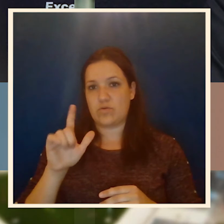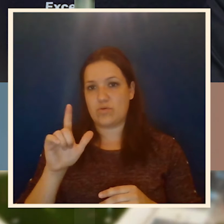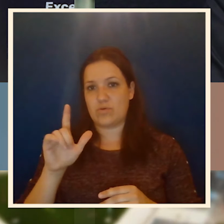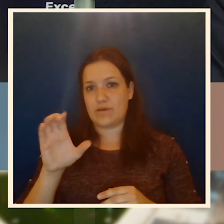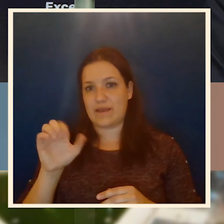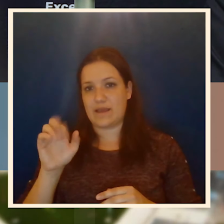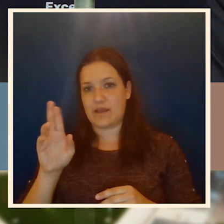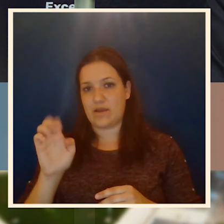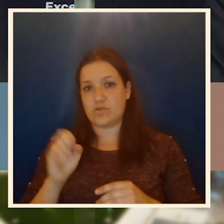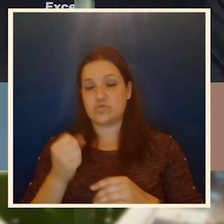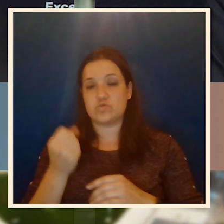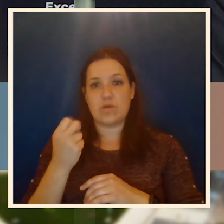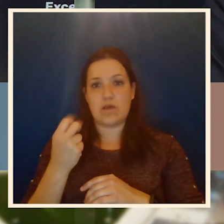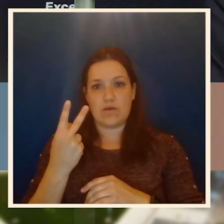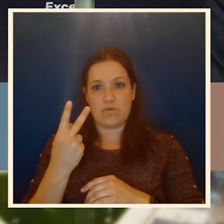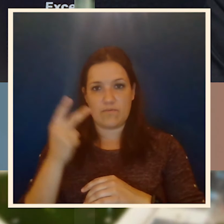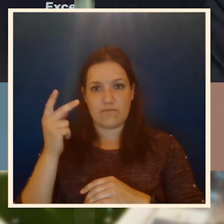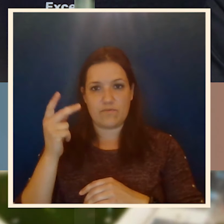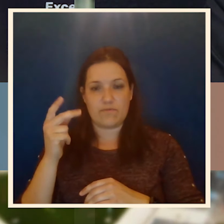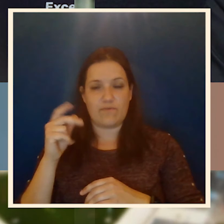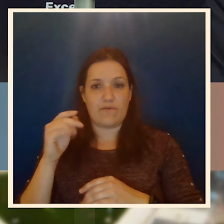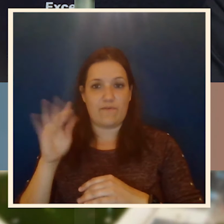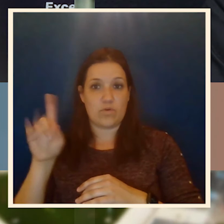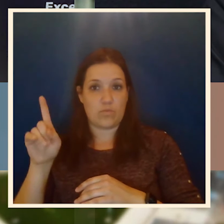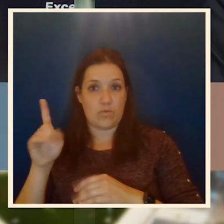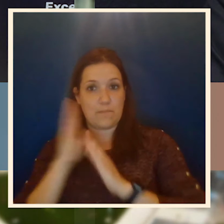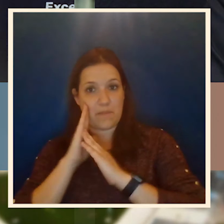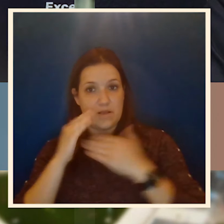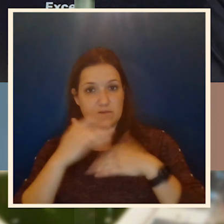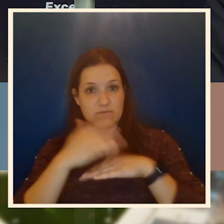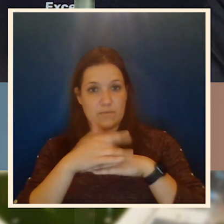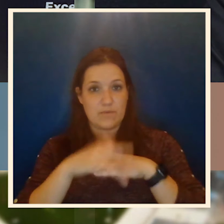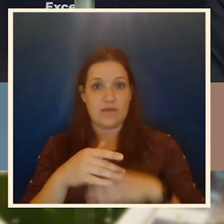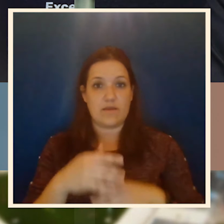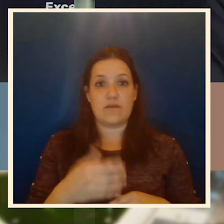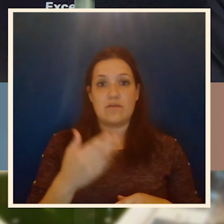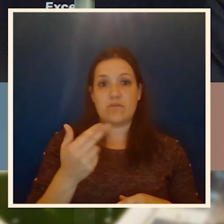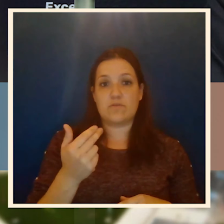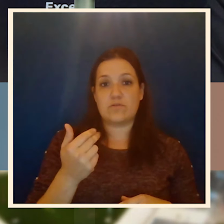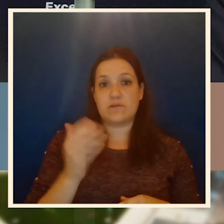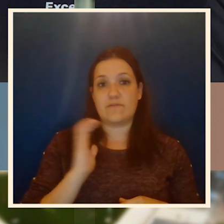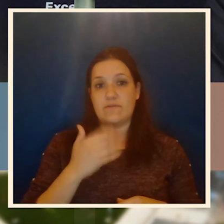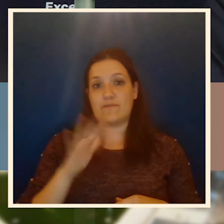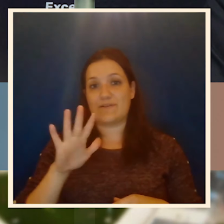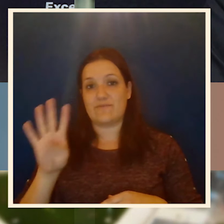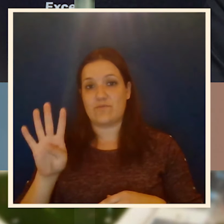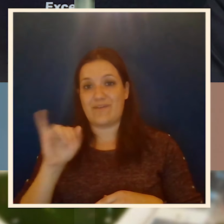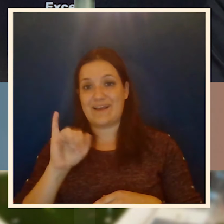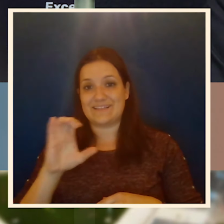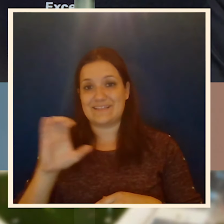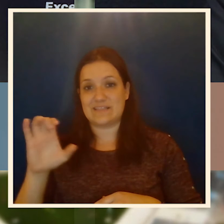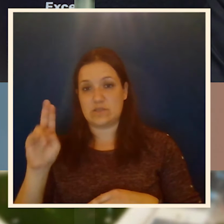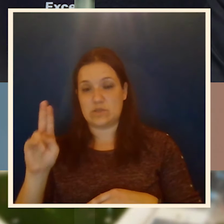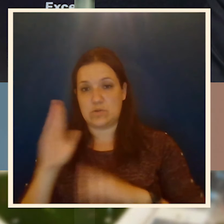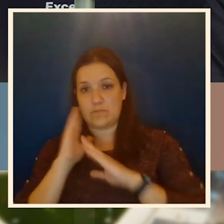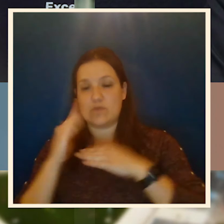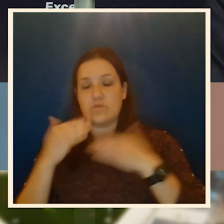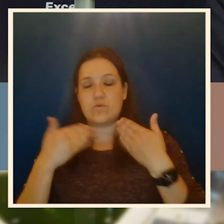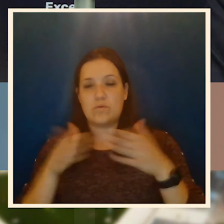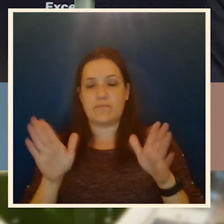have more capacity is in critical care. So 12 of our 41 ICU beds were open and 14